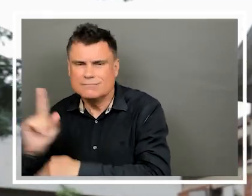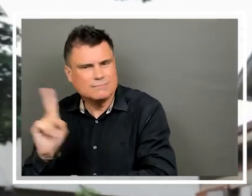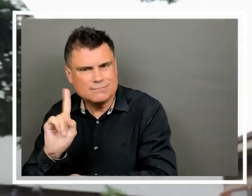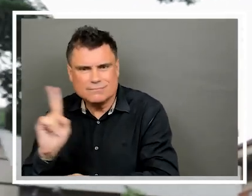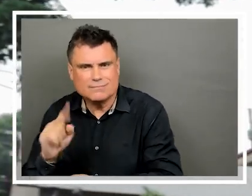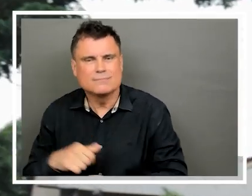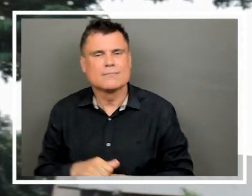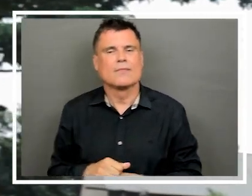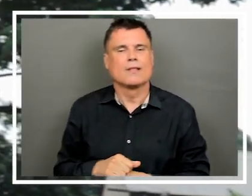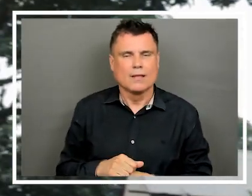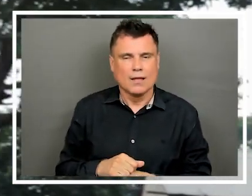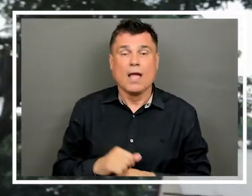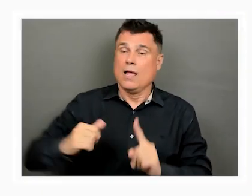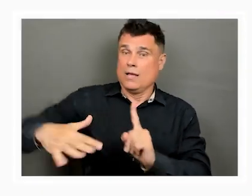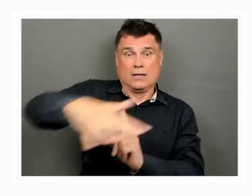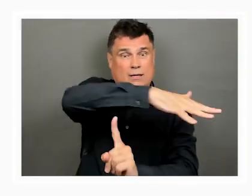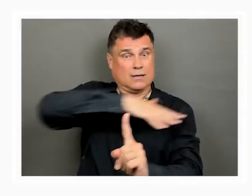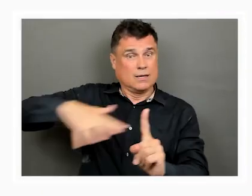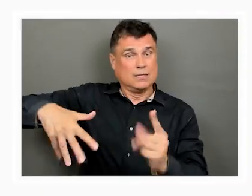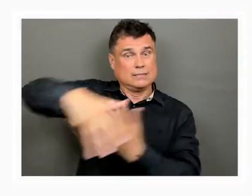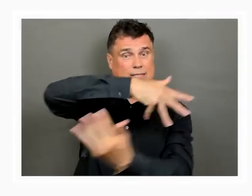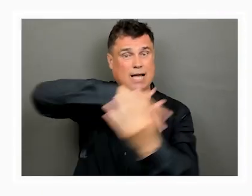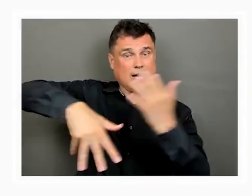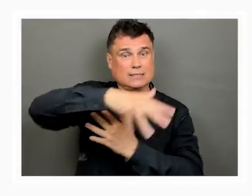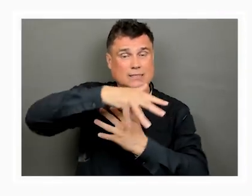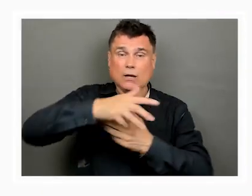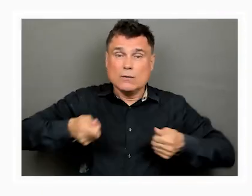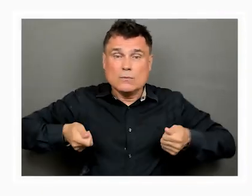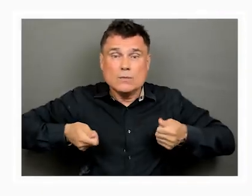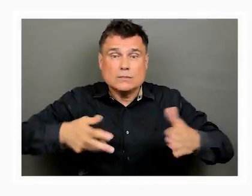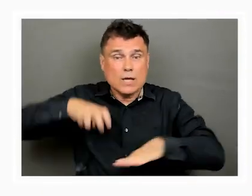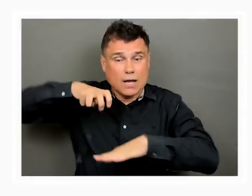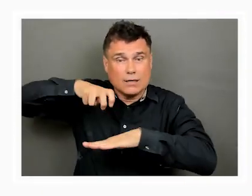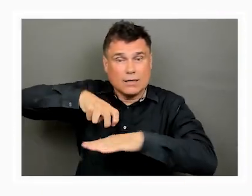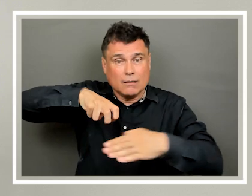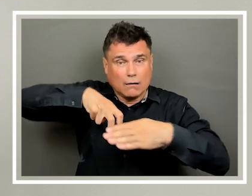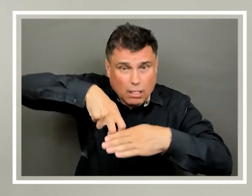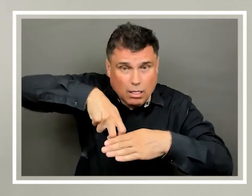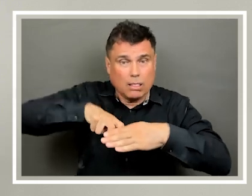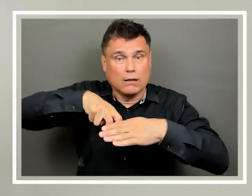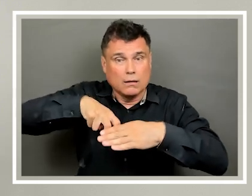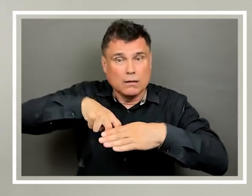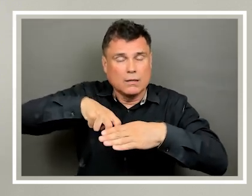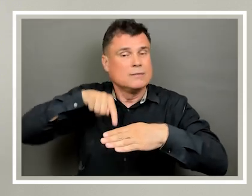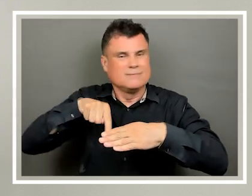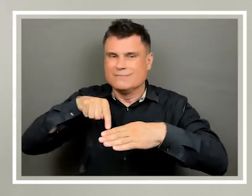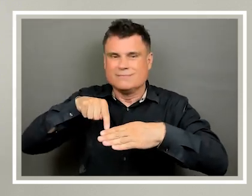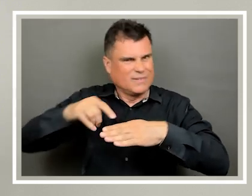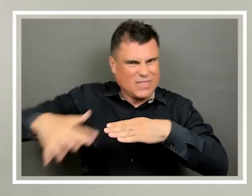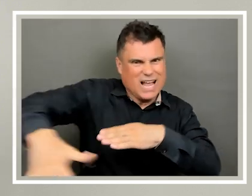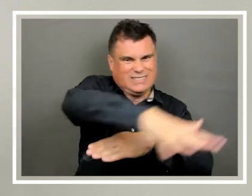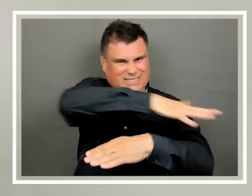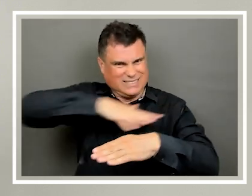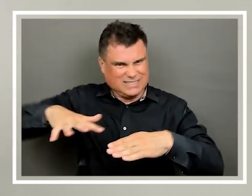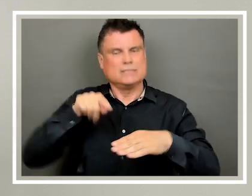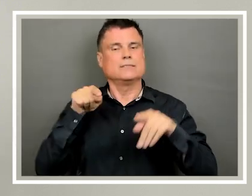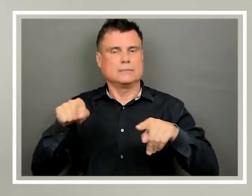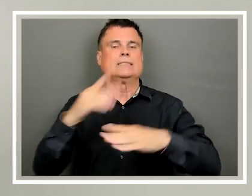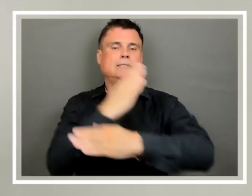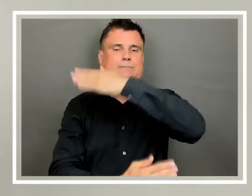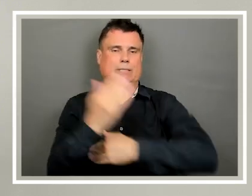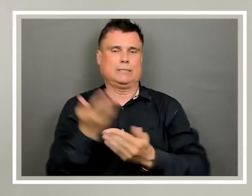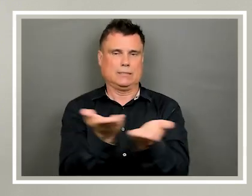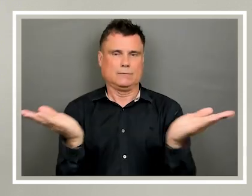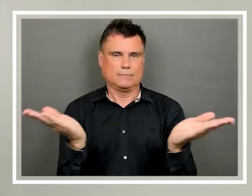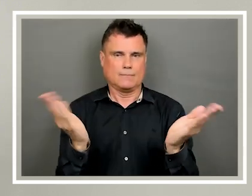person experiences disability when they meet barriers in society. And they're not just in the physical environment,